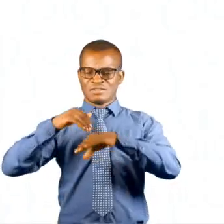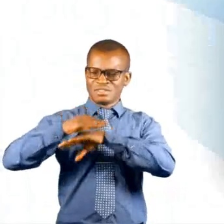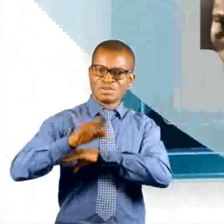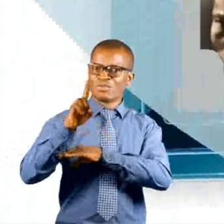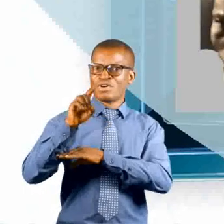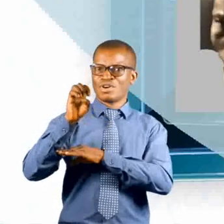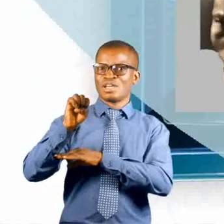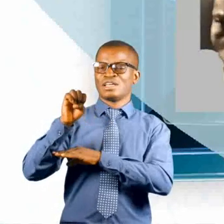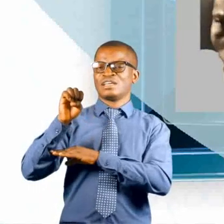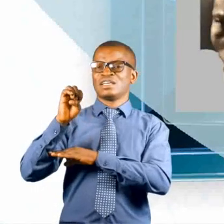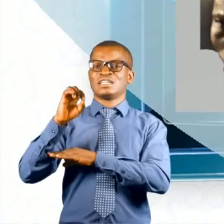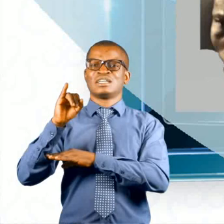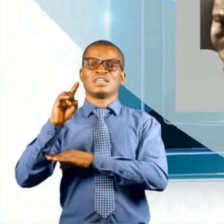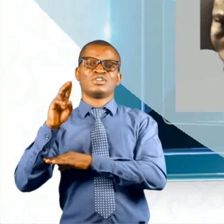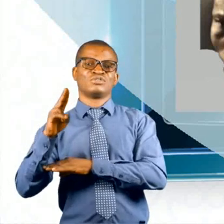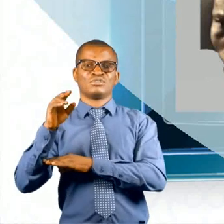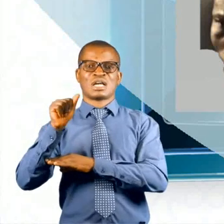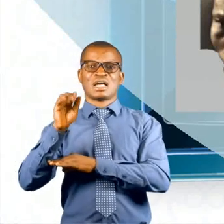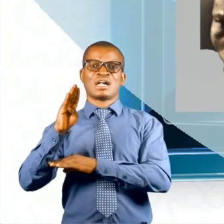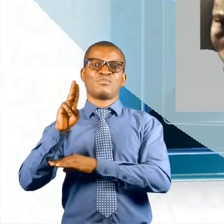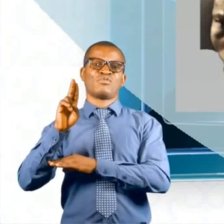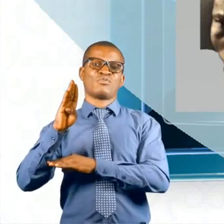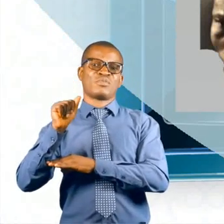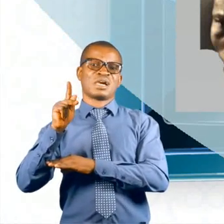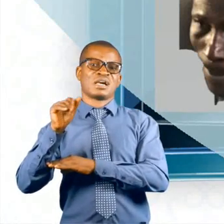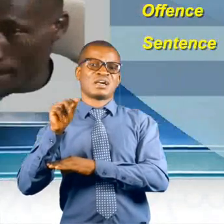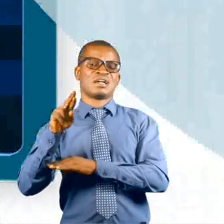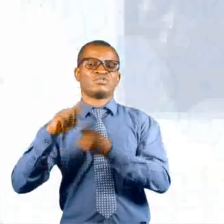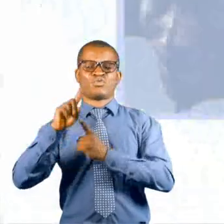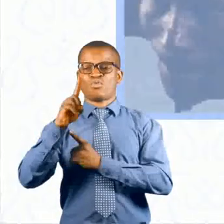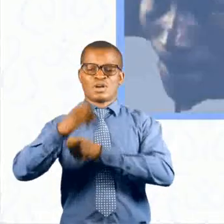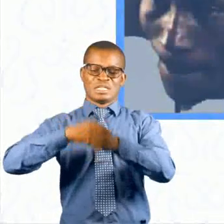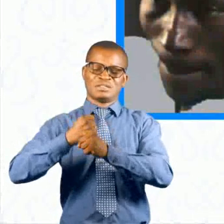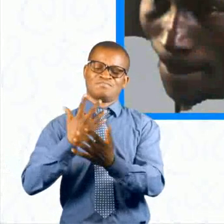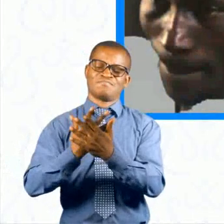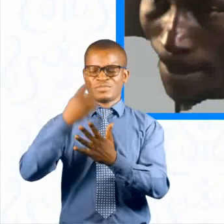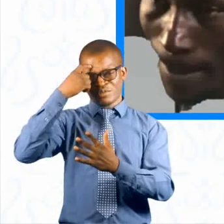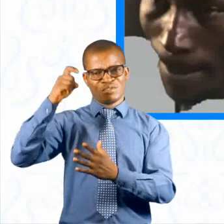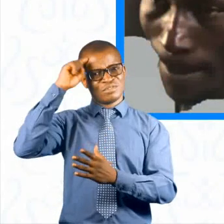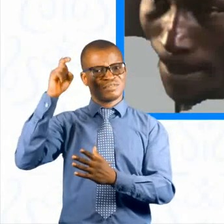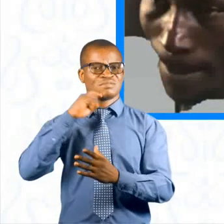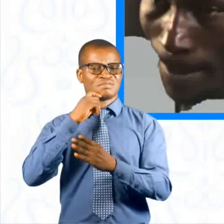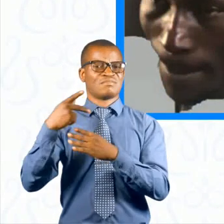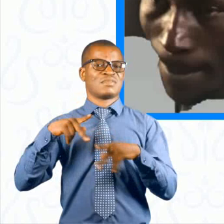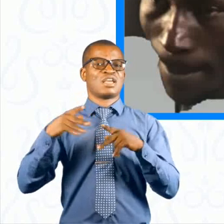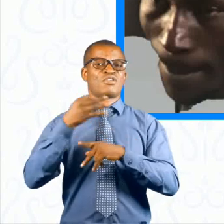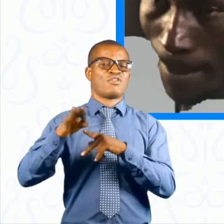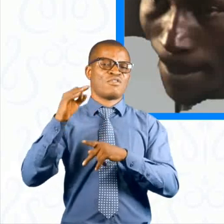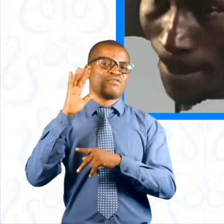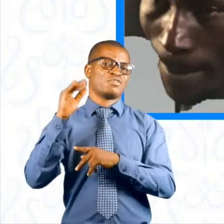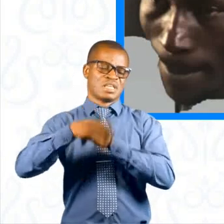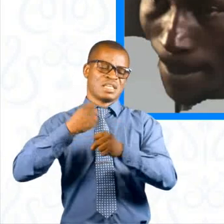has sentenced one Seidu Abubakar Baba, also known as Laba, to 1 year imprisonment for the sexual exploitation